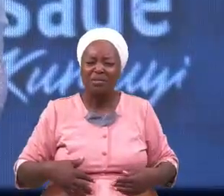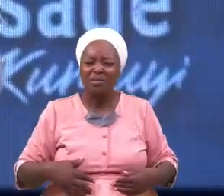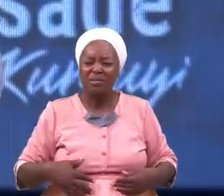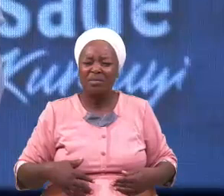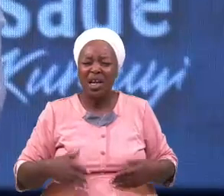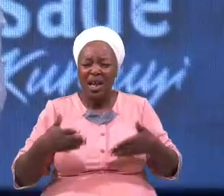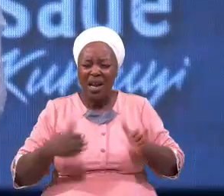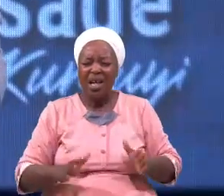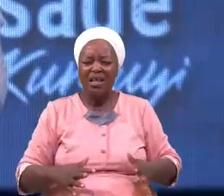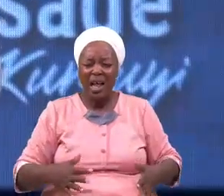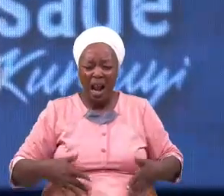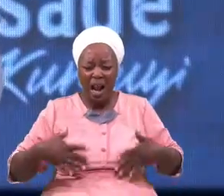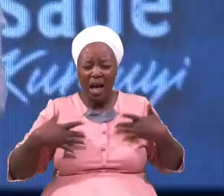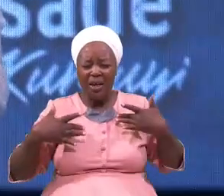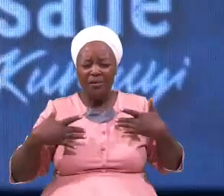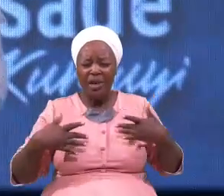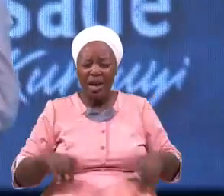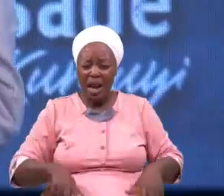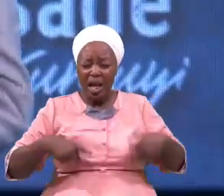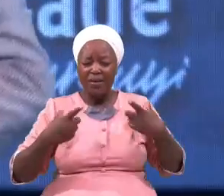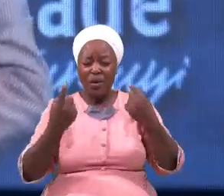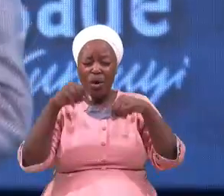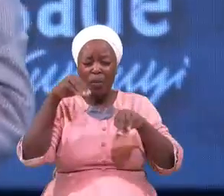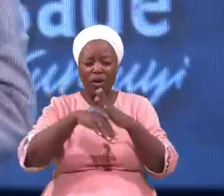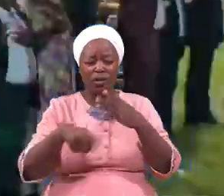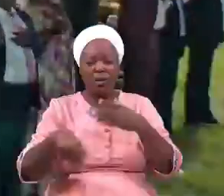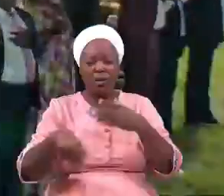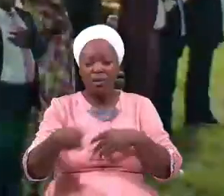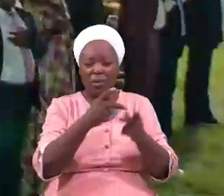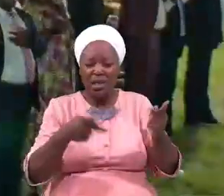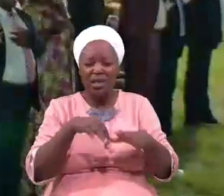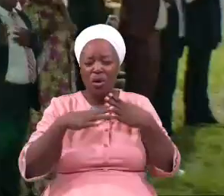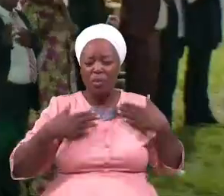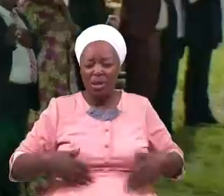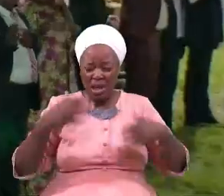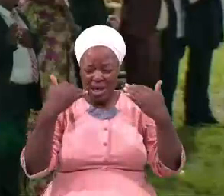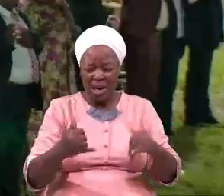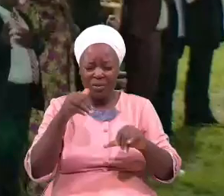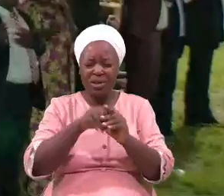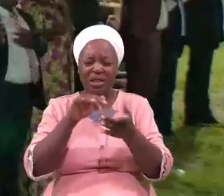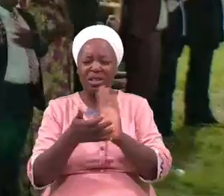let life come in those places in your body right now.